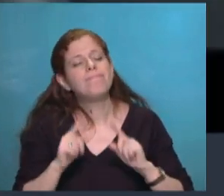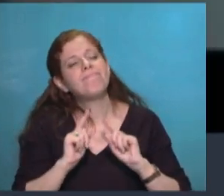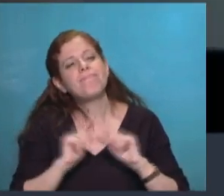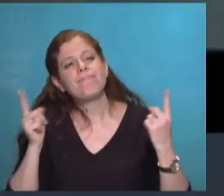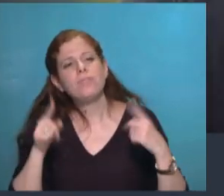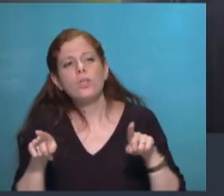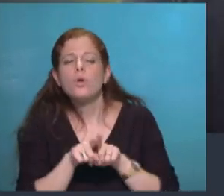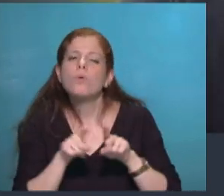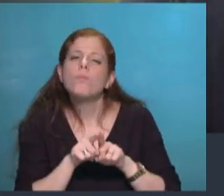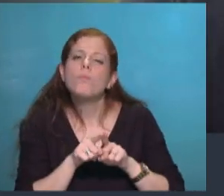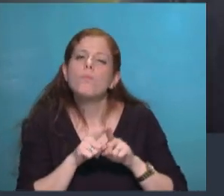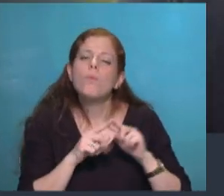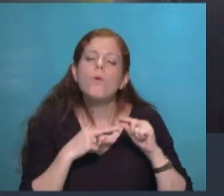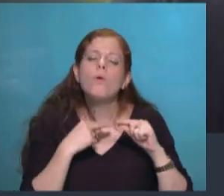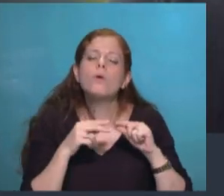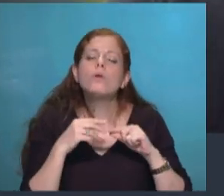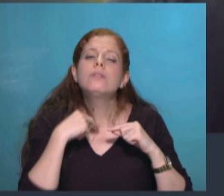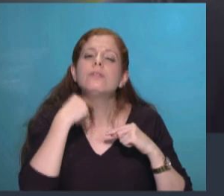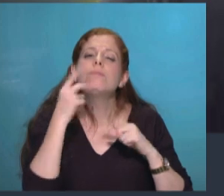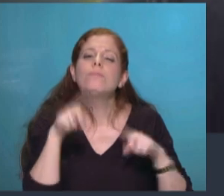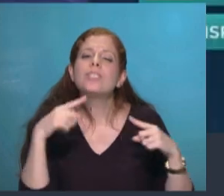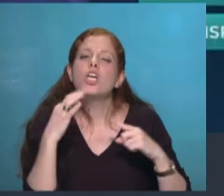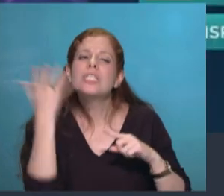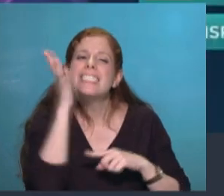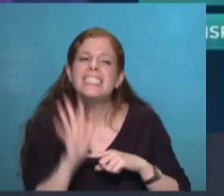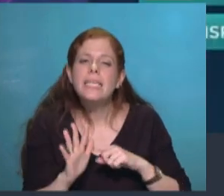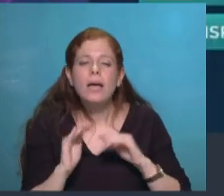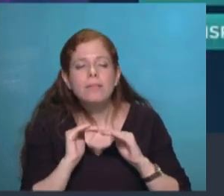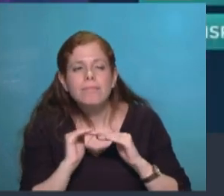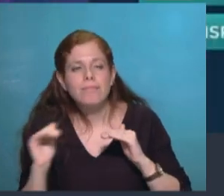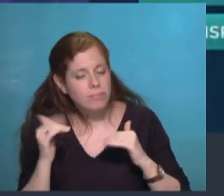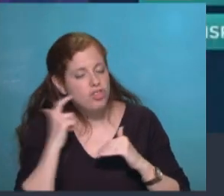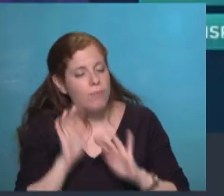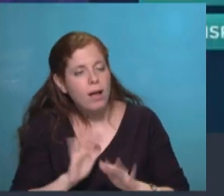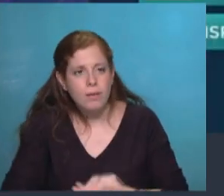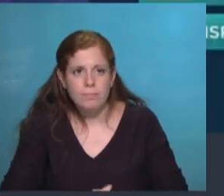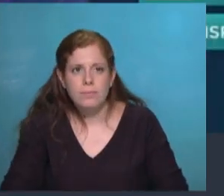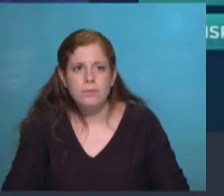like a soundtrack for the movie, you know? It sounds like this.